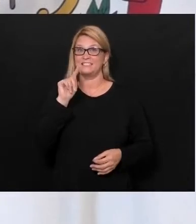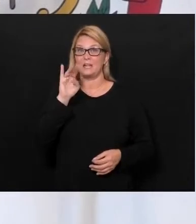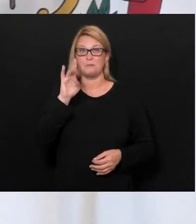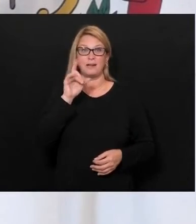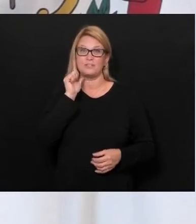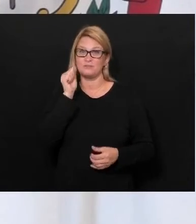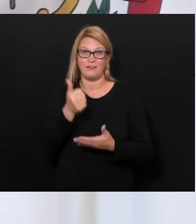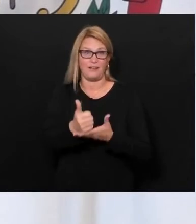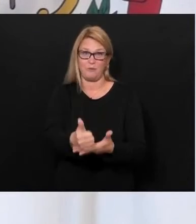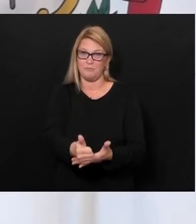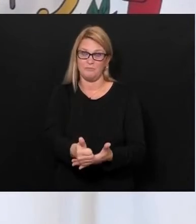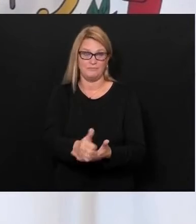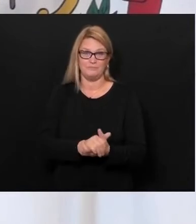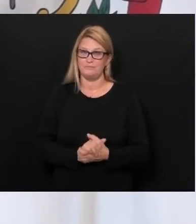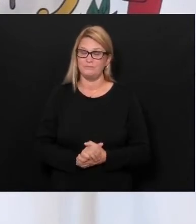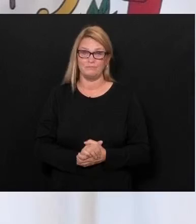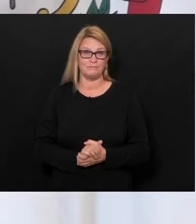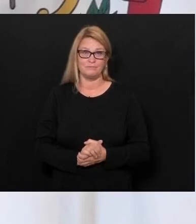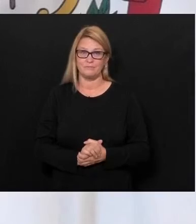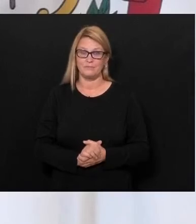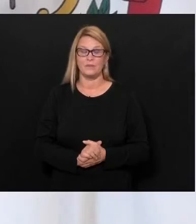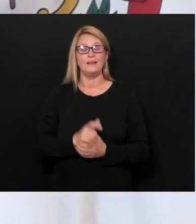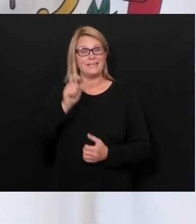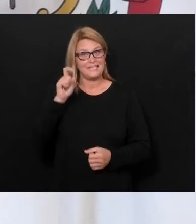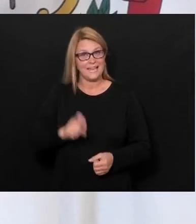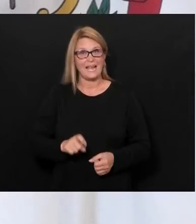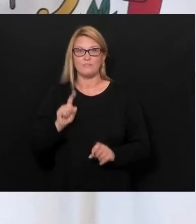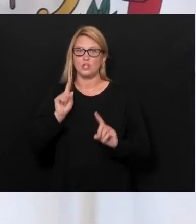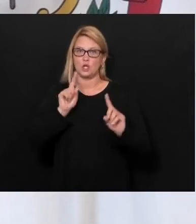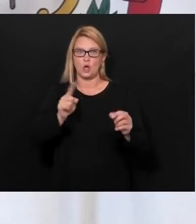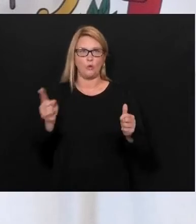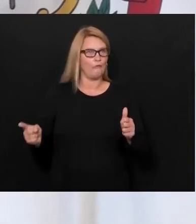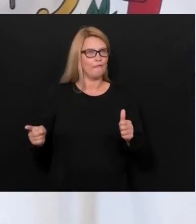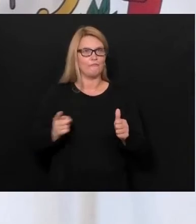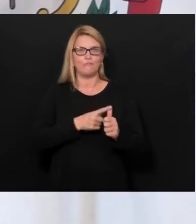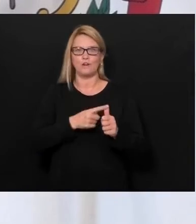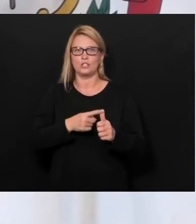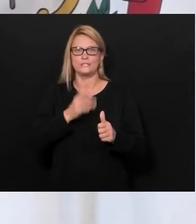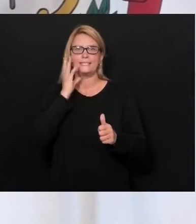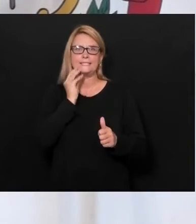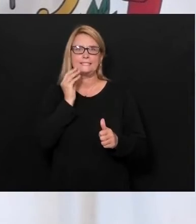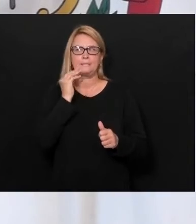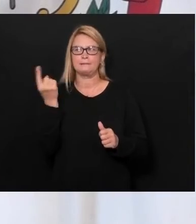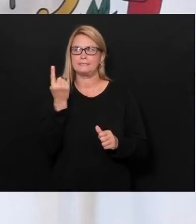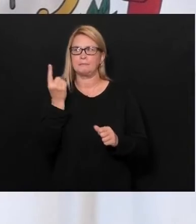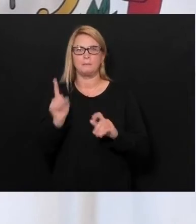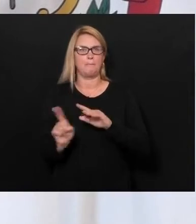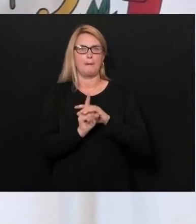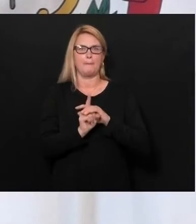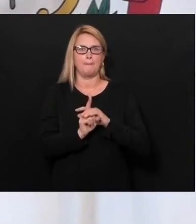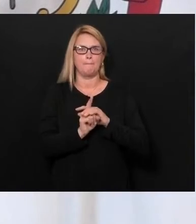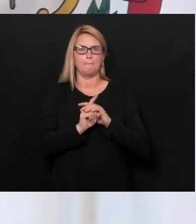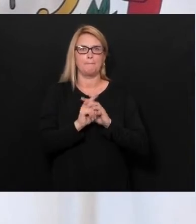worthless. You have got to go when you first have symptoms.